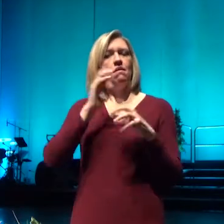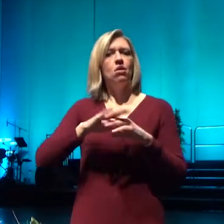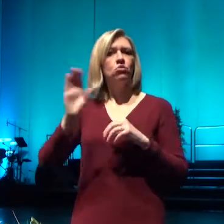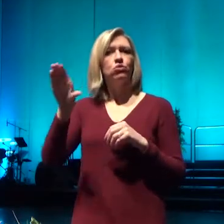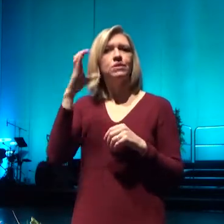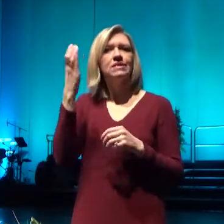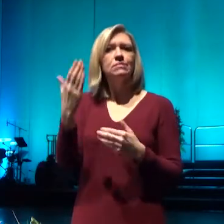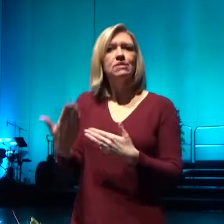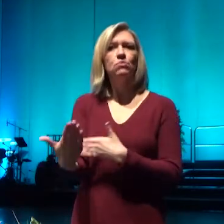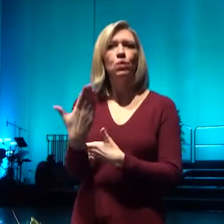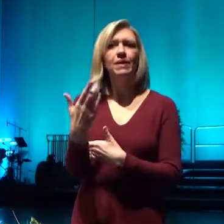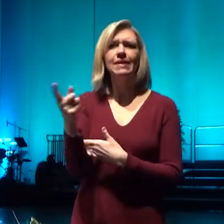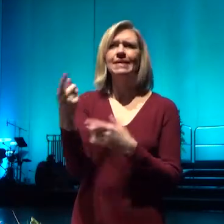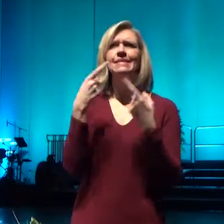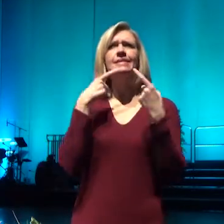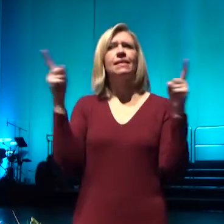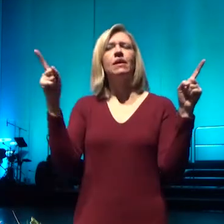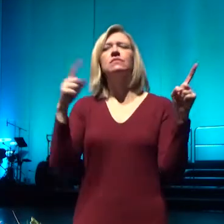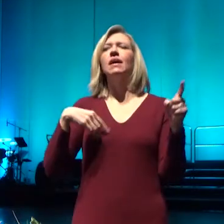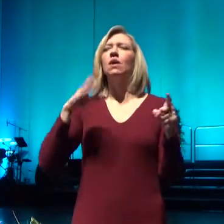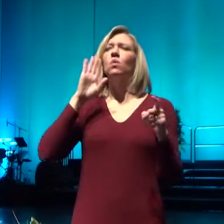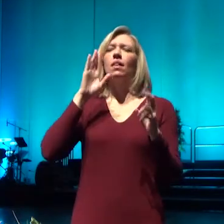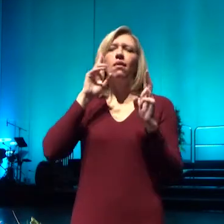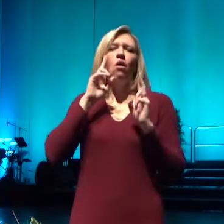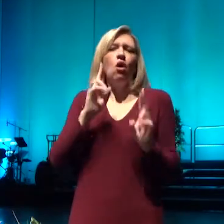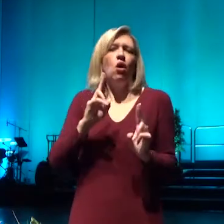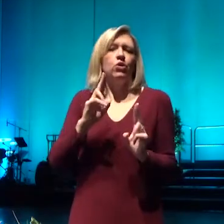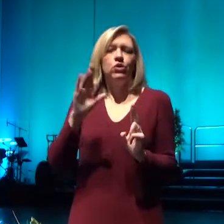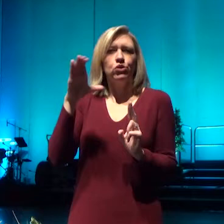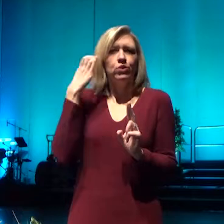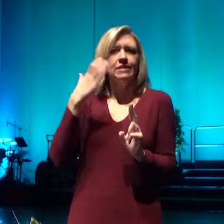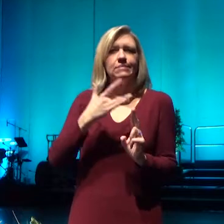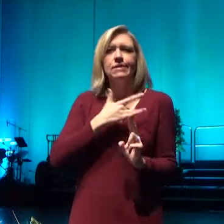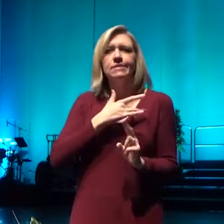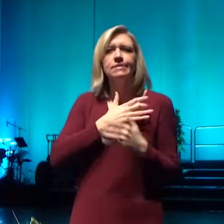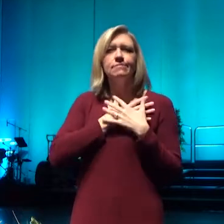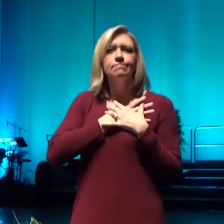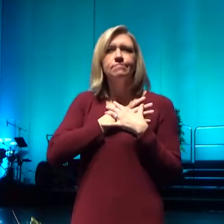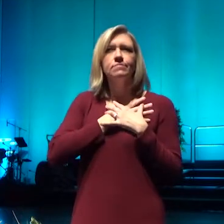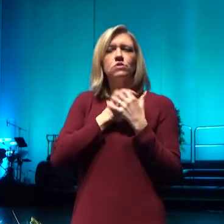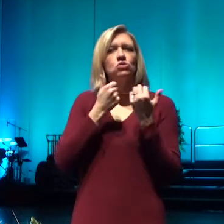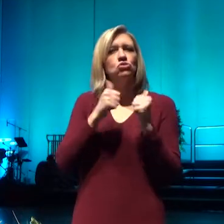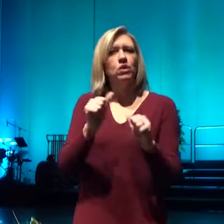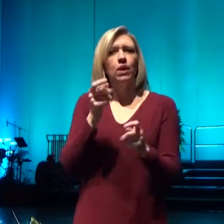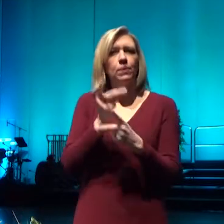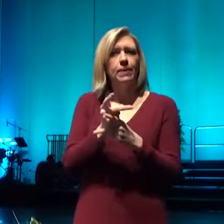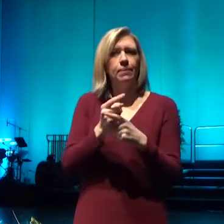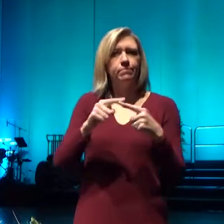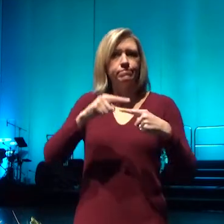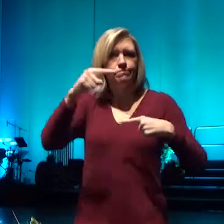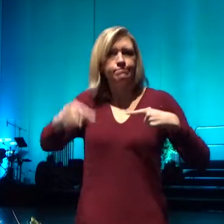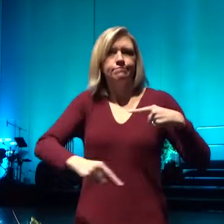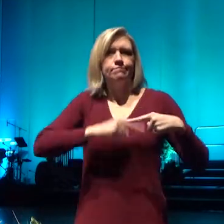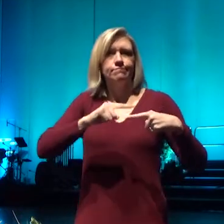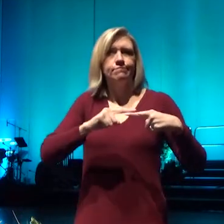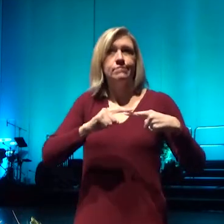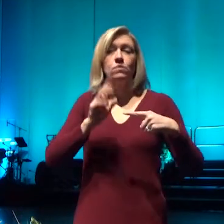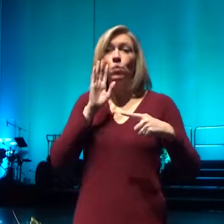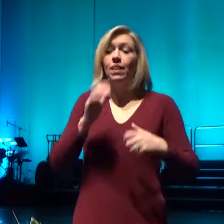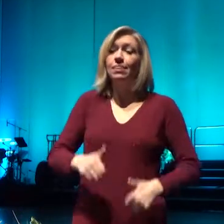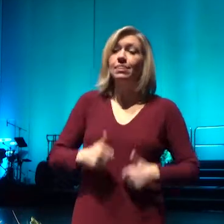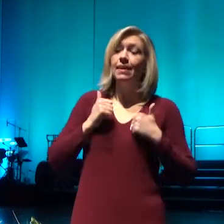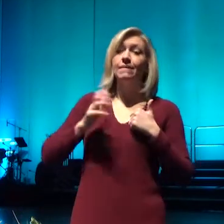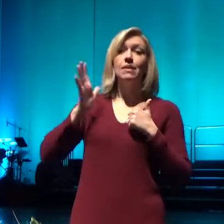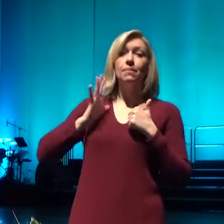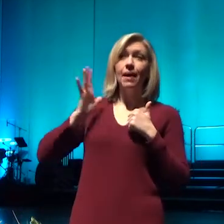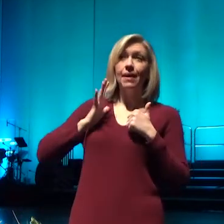Christmas morning. And he declares, I will honor Christmas in my heart and try to keep it all the year. I will live in the past,